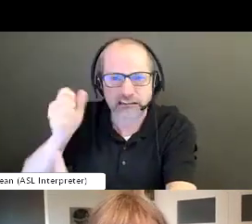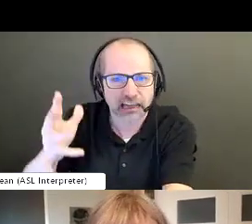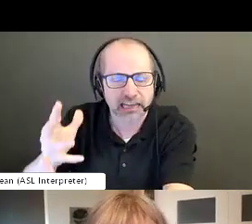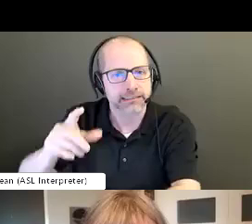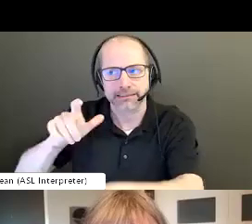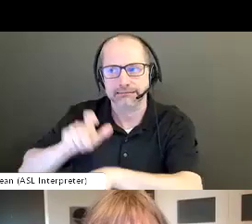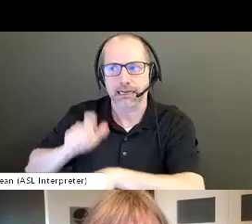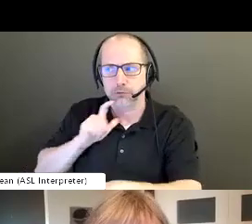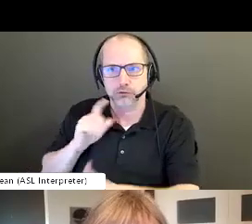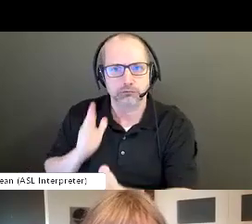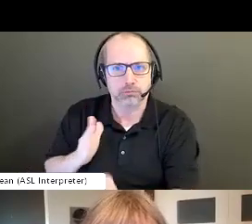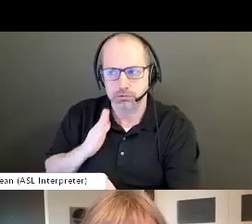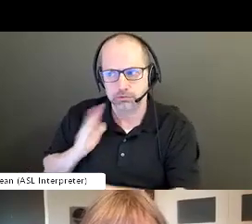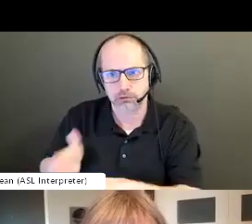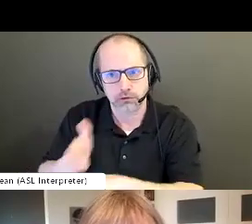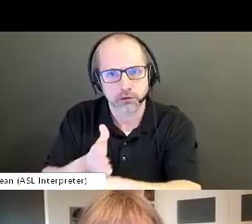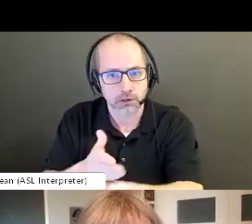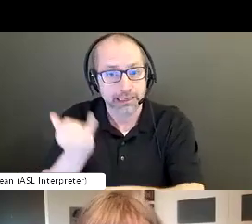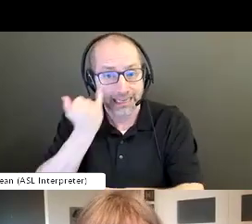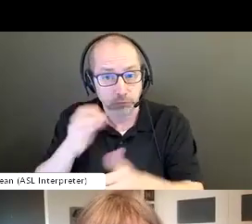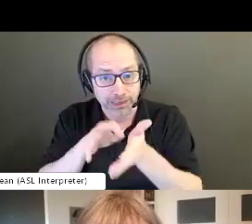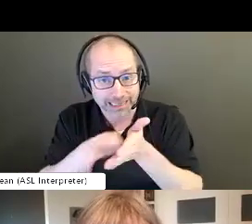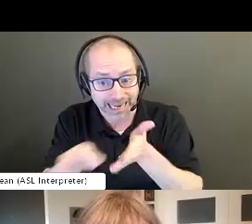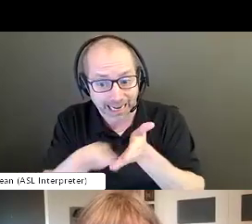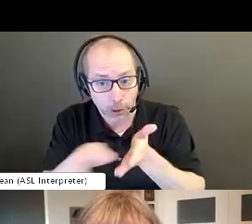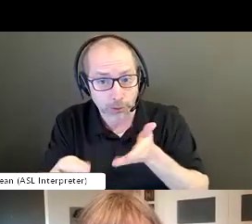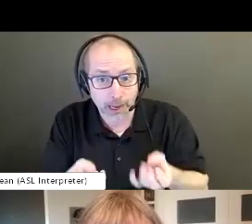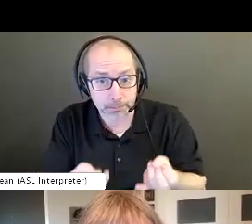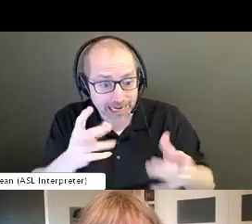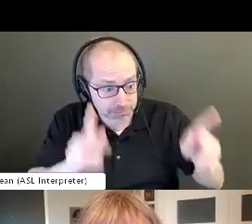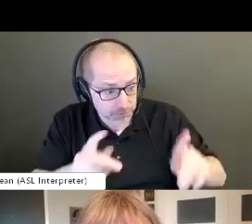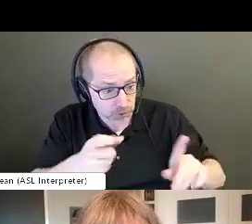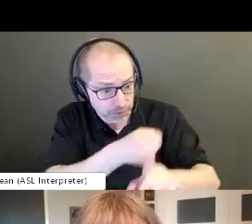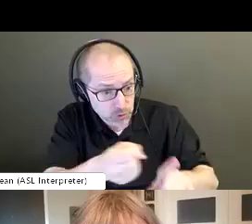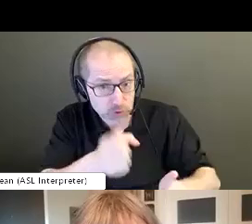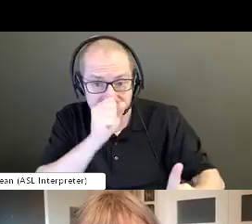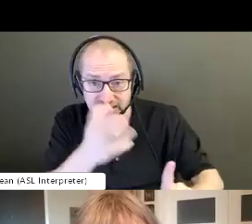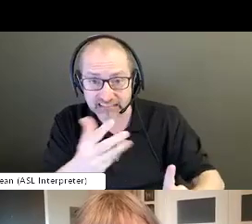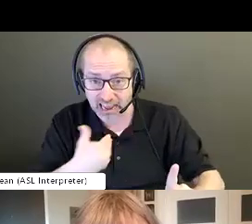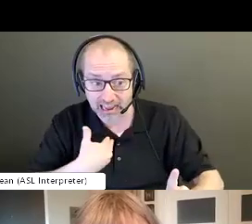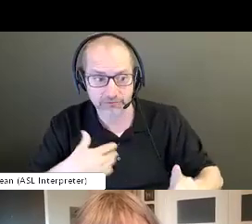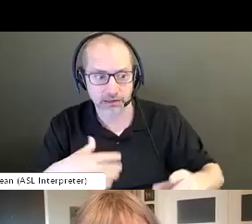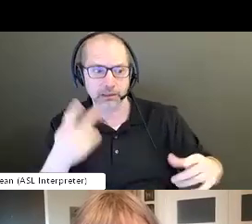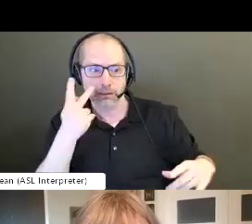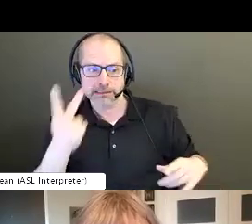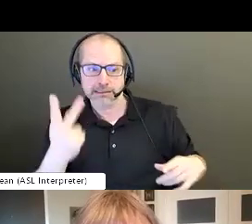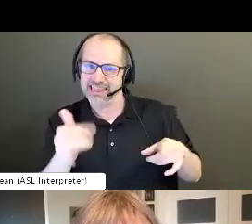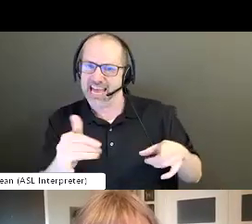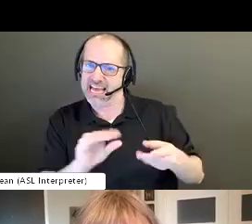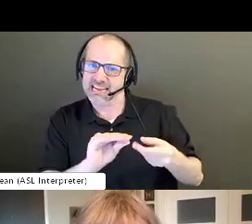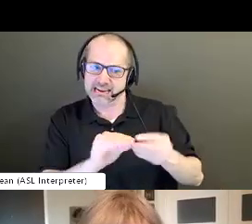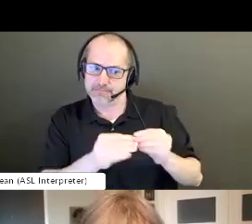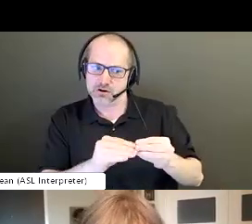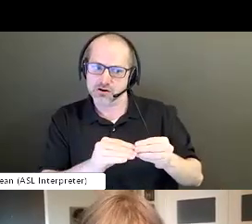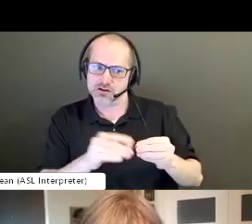statistics, we know that those are really conservative numbers. So with a growing population, we really do need